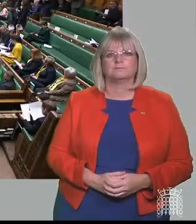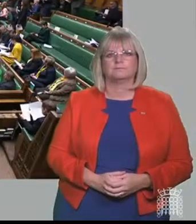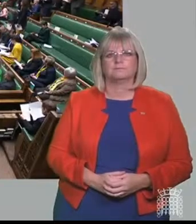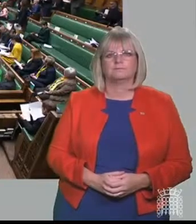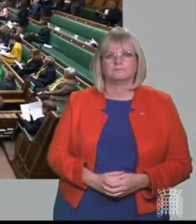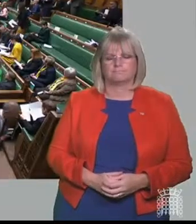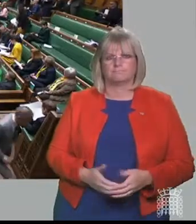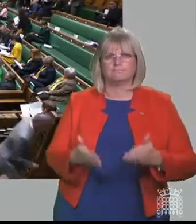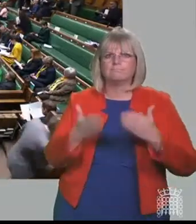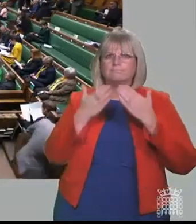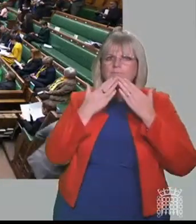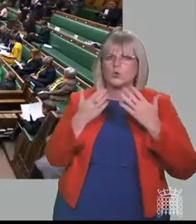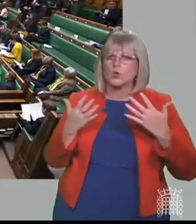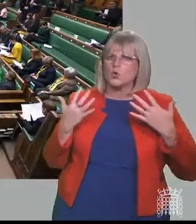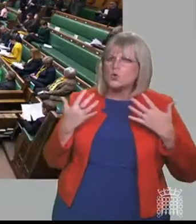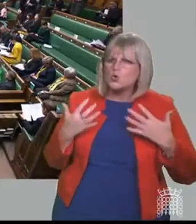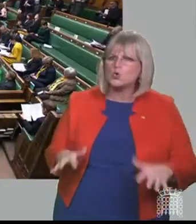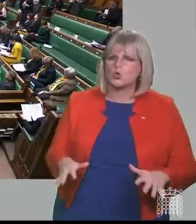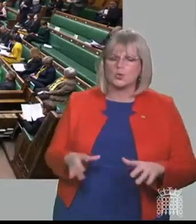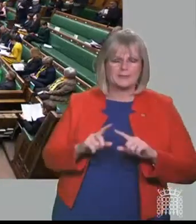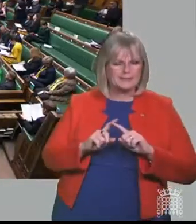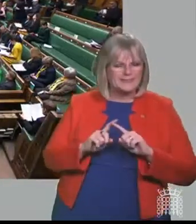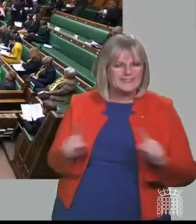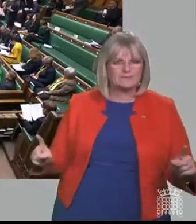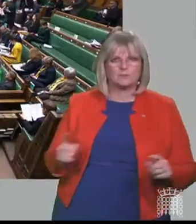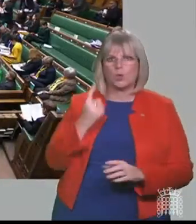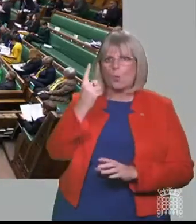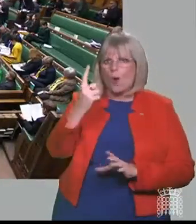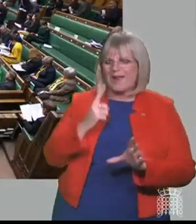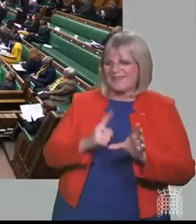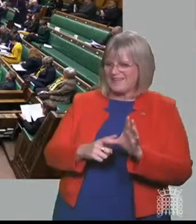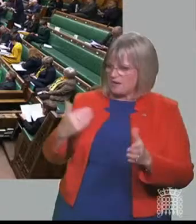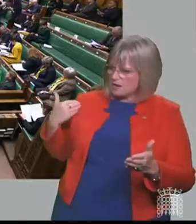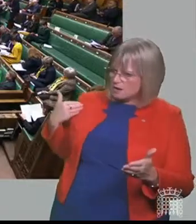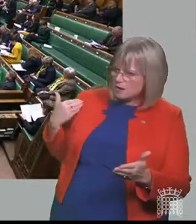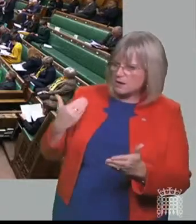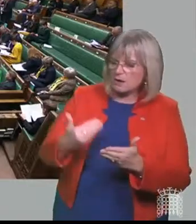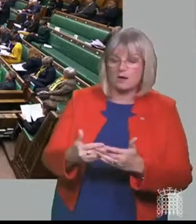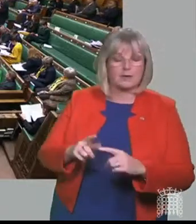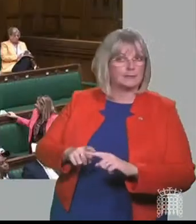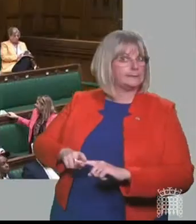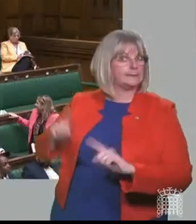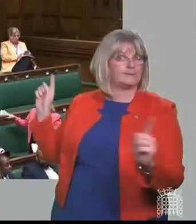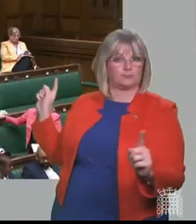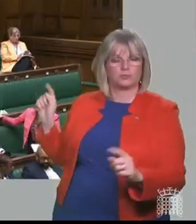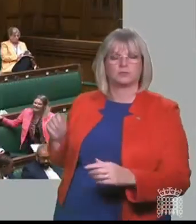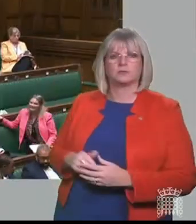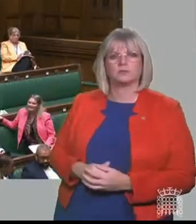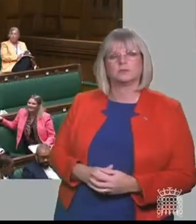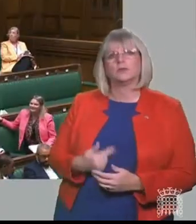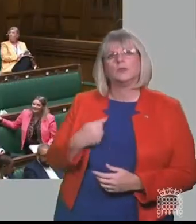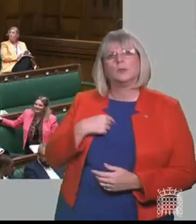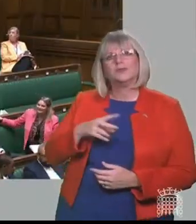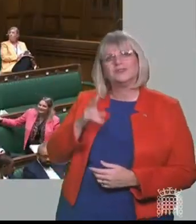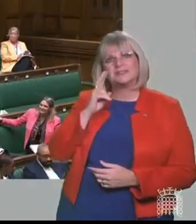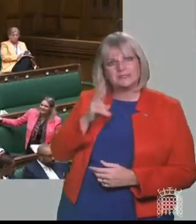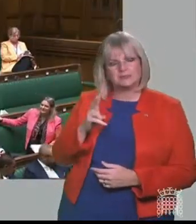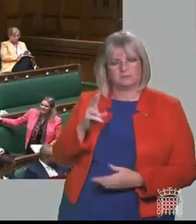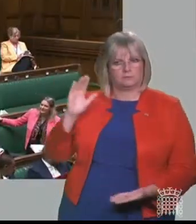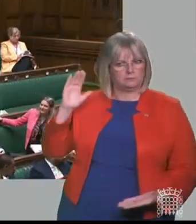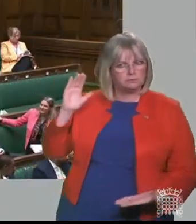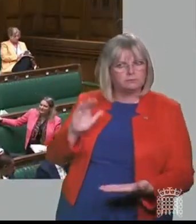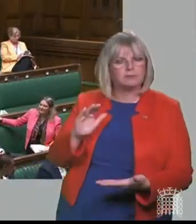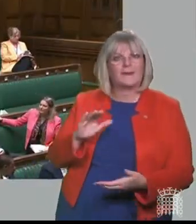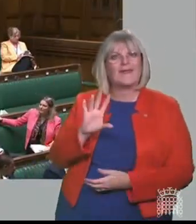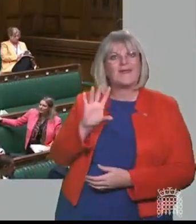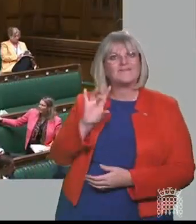difference a year makes. We have seen a reduction in the rate of inflation from